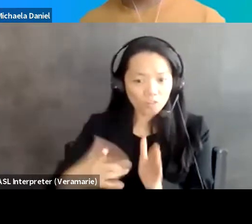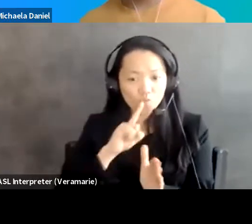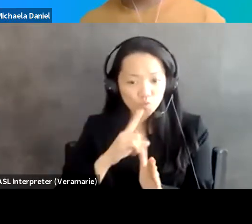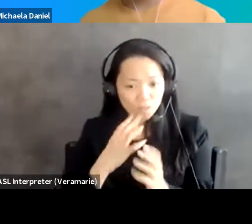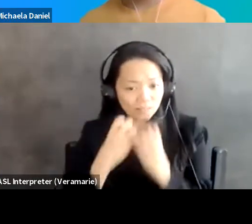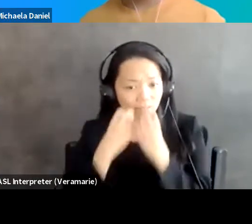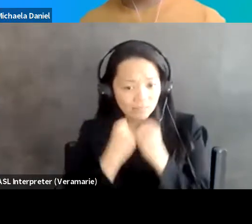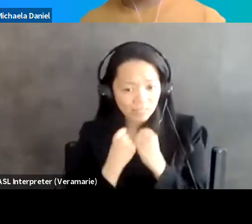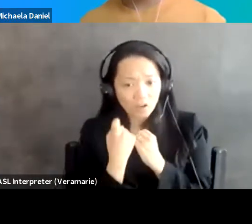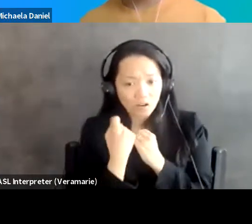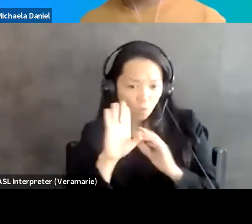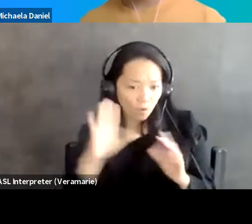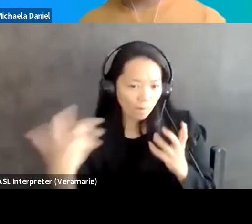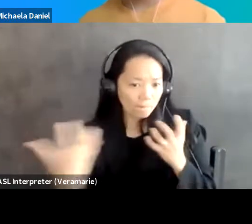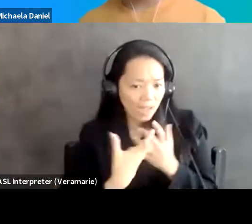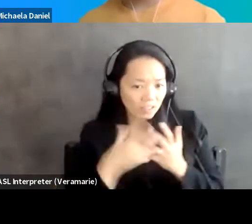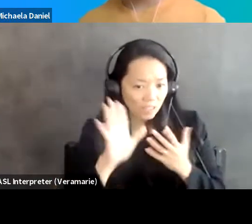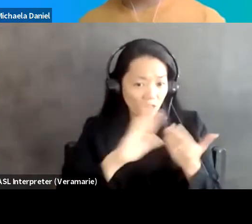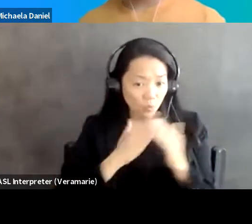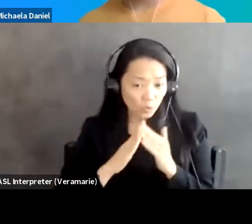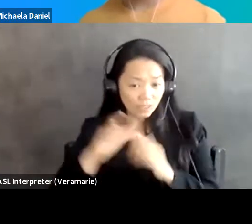that community's need.